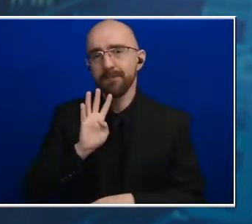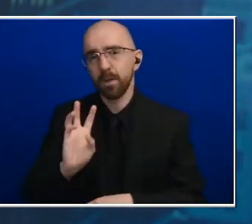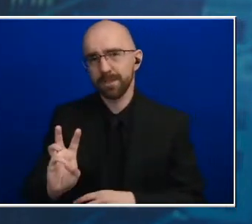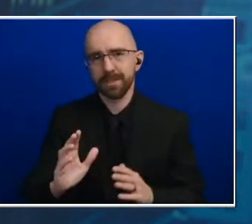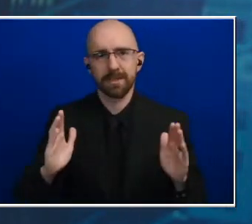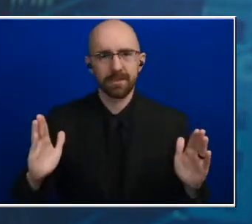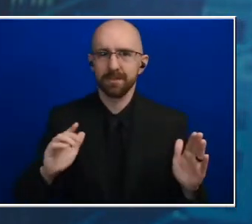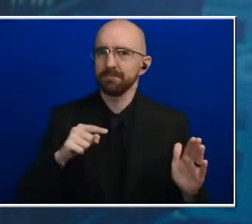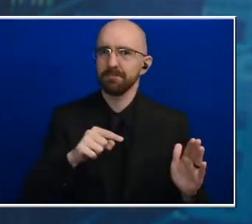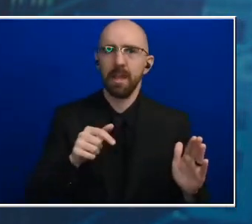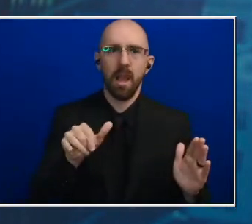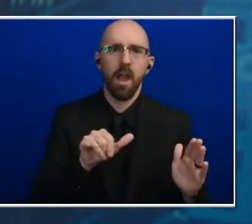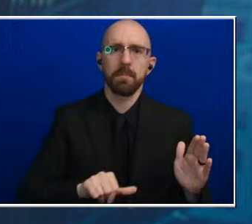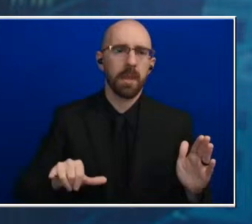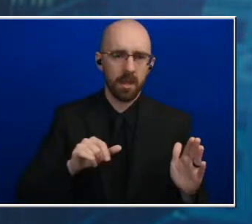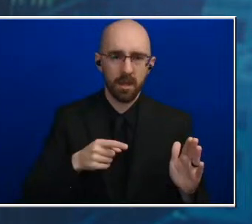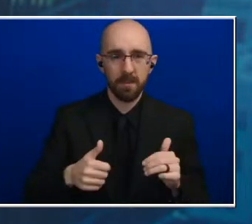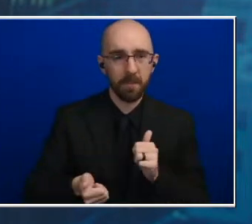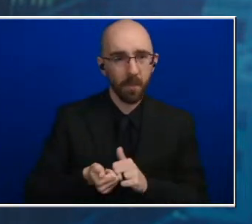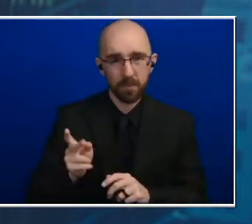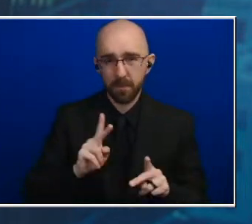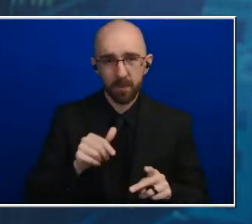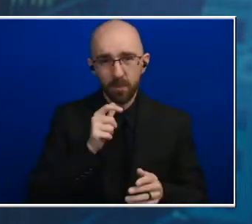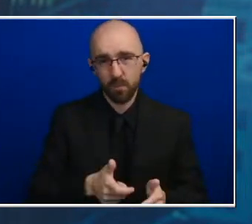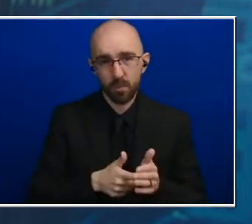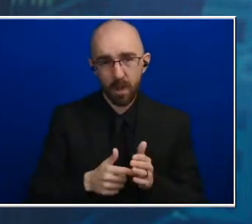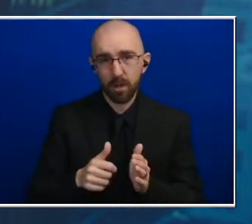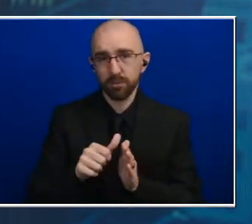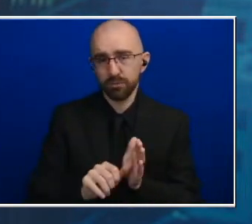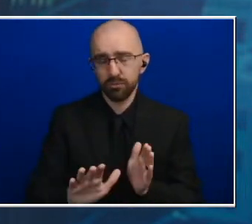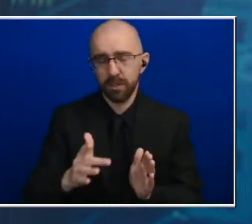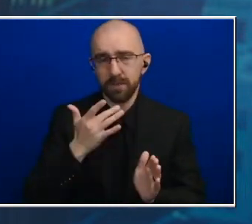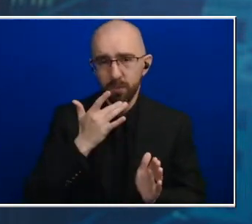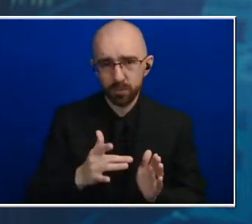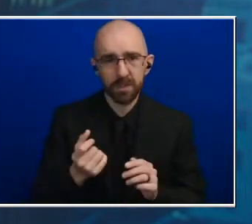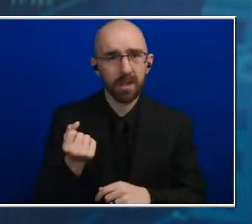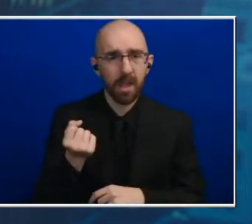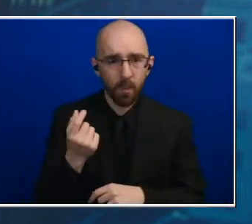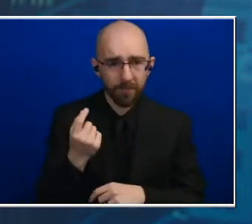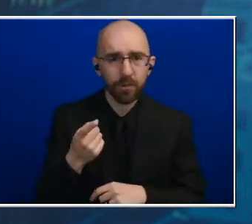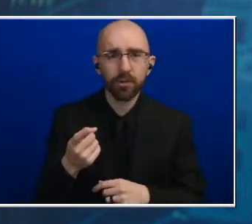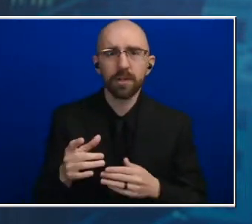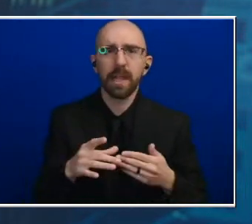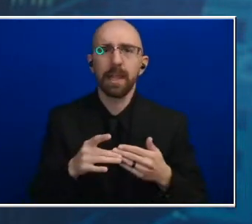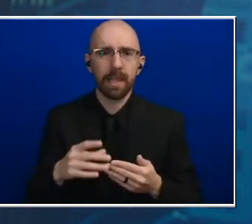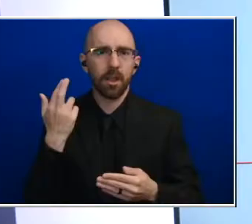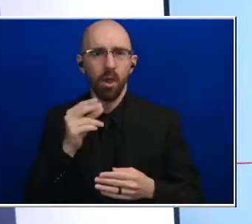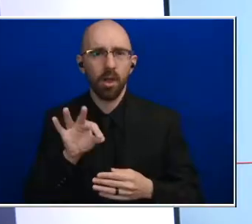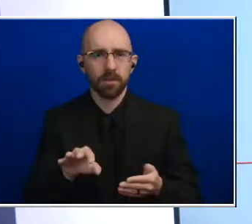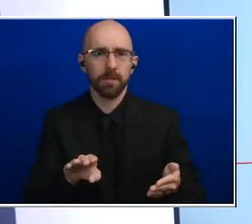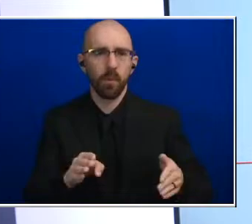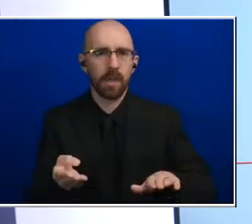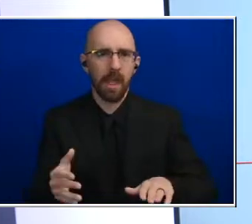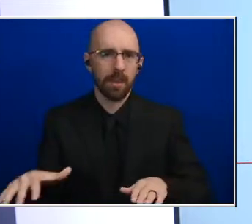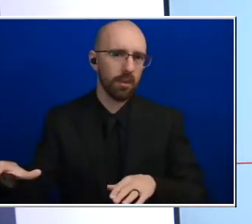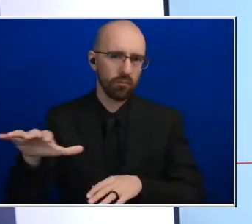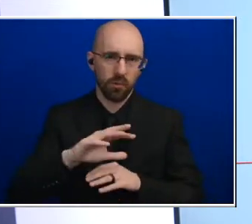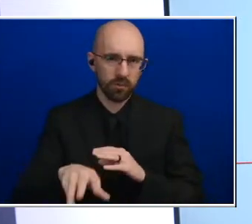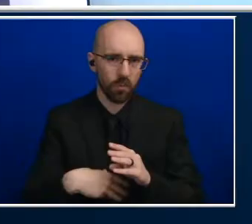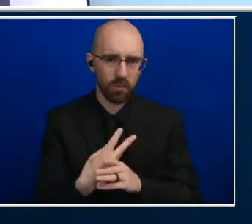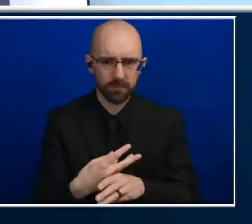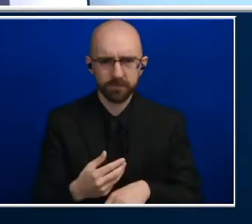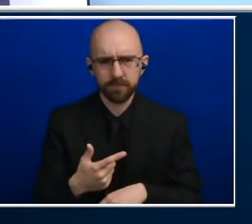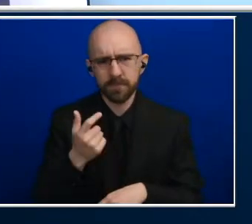these folks are not requiring surgery when they arrive at the trauma center. However, they are a leading cause of mortality worldwide. Is it because of better